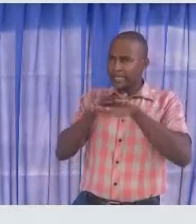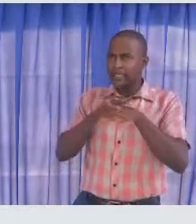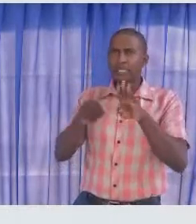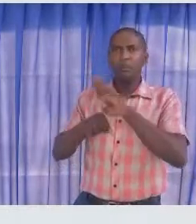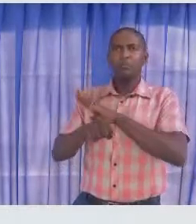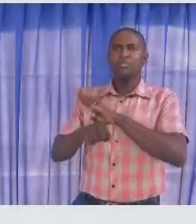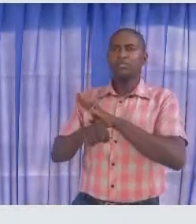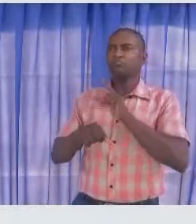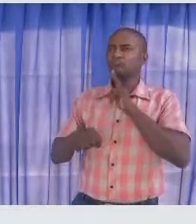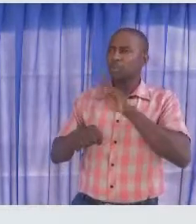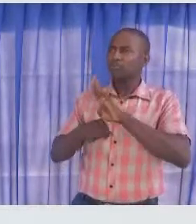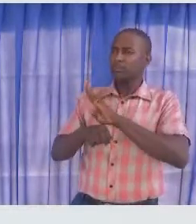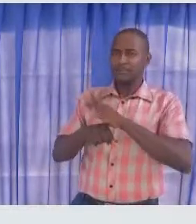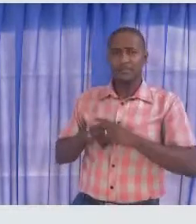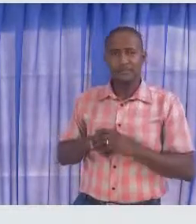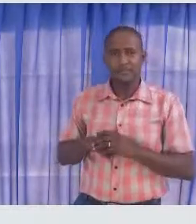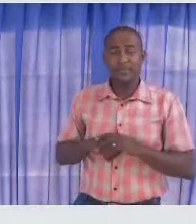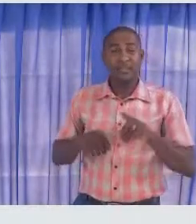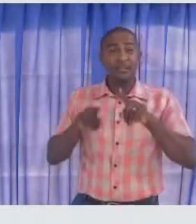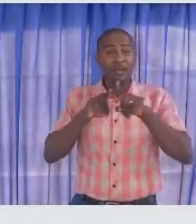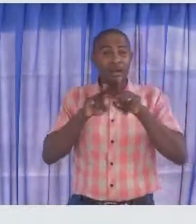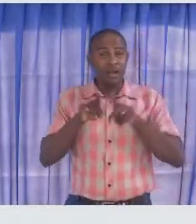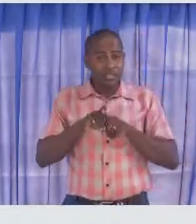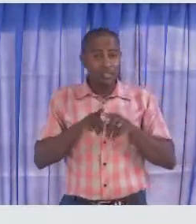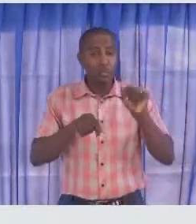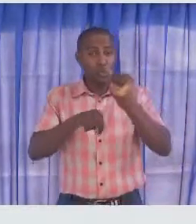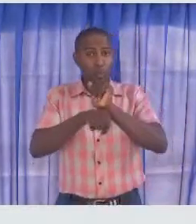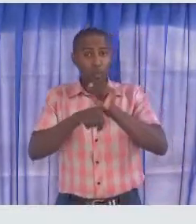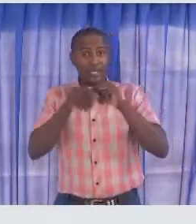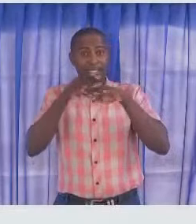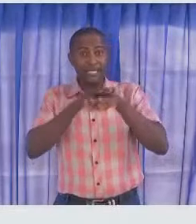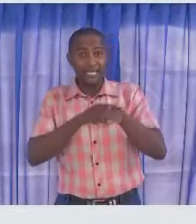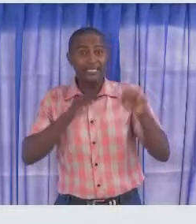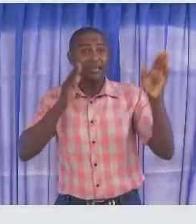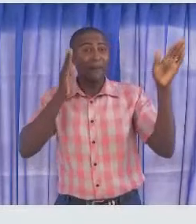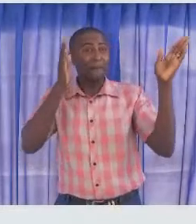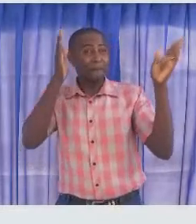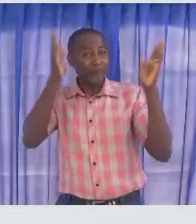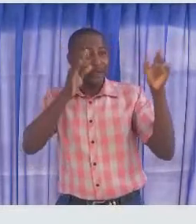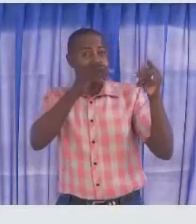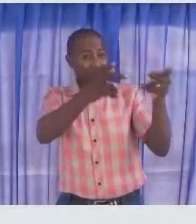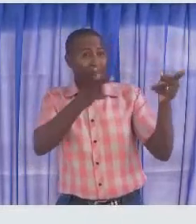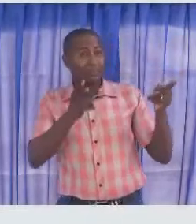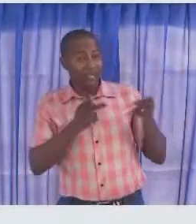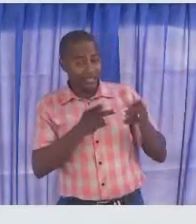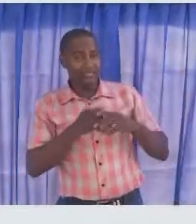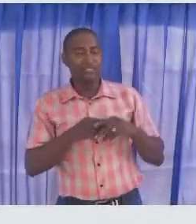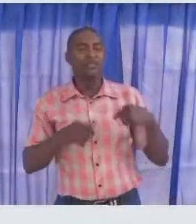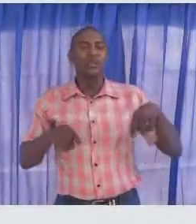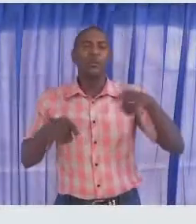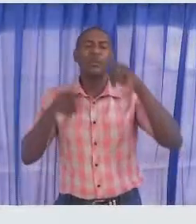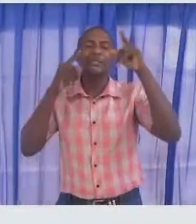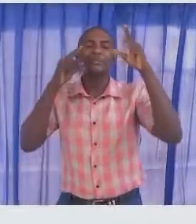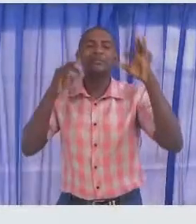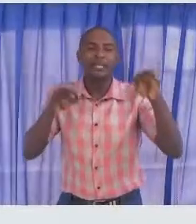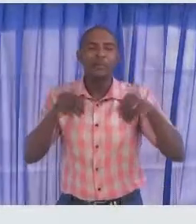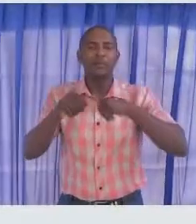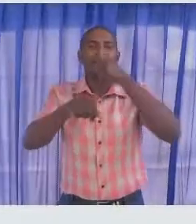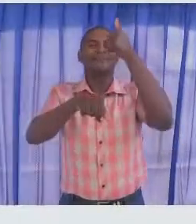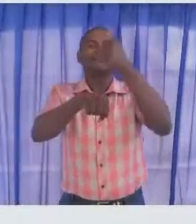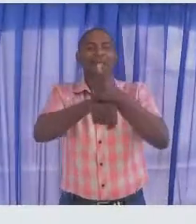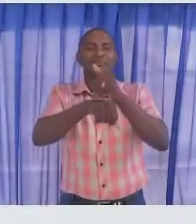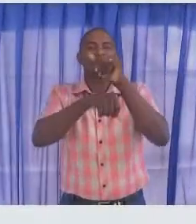and also to be working in the marketplace. And so we decided that we would establish the